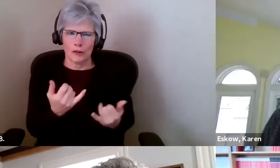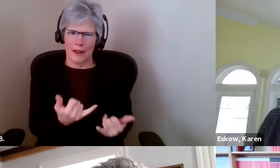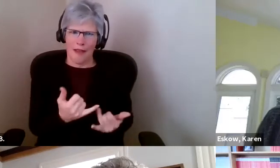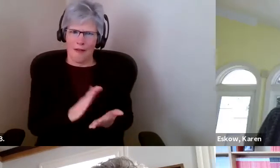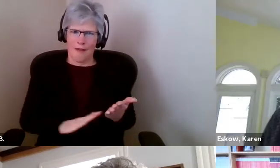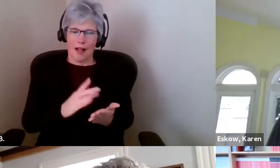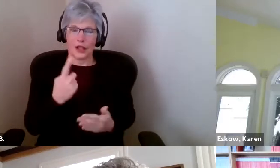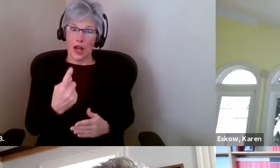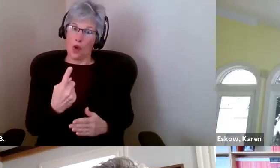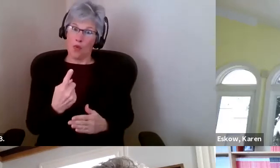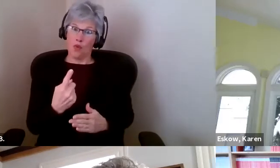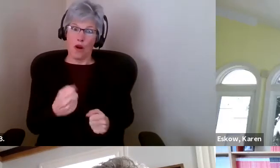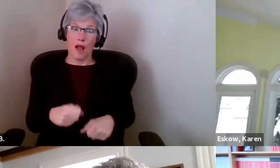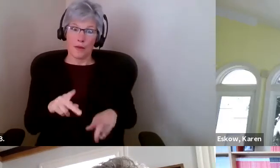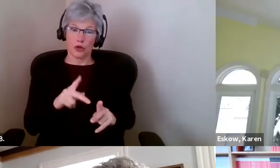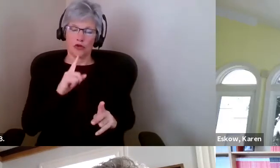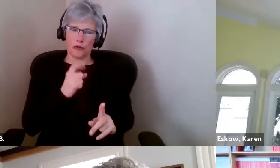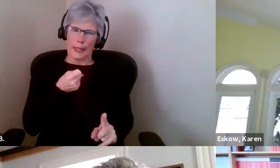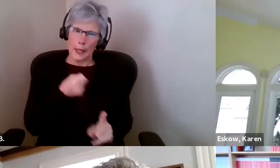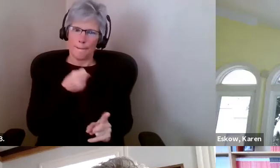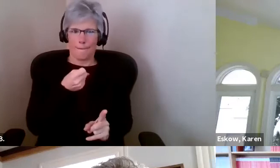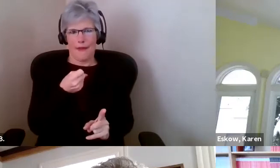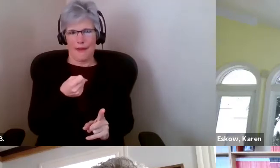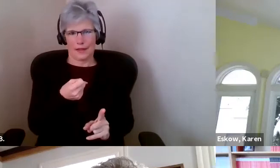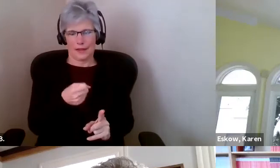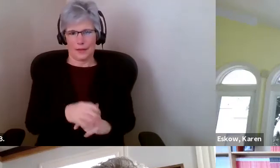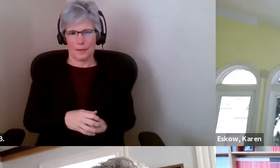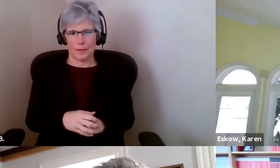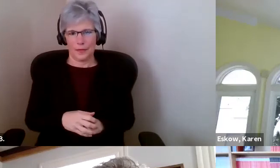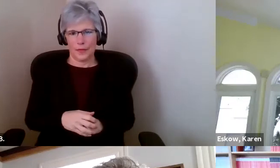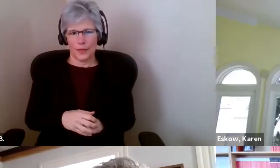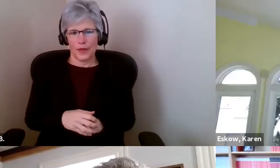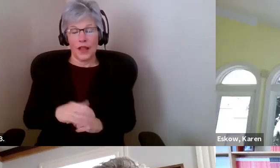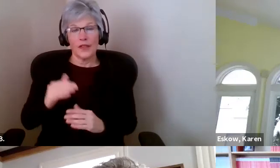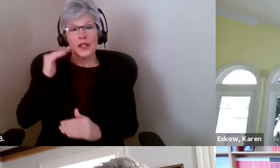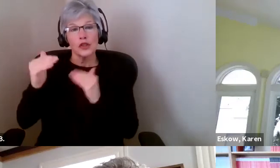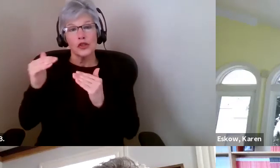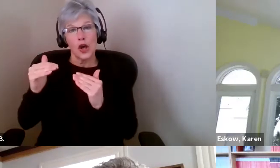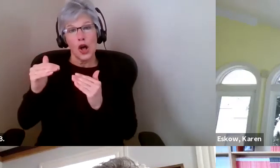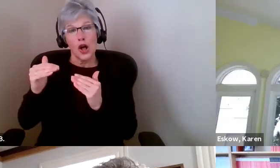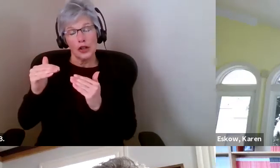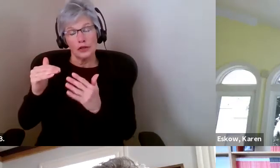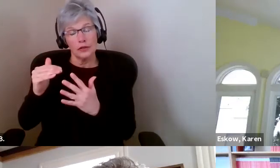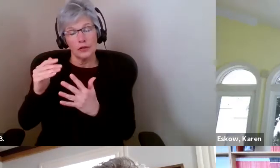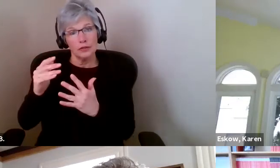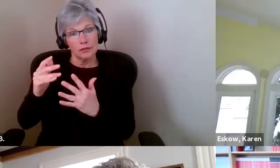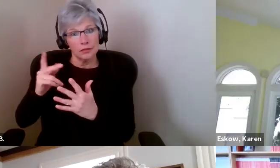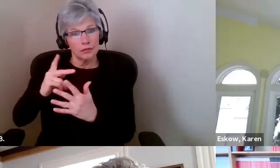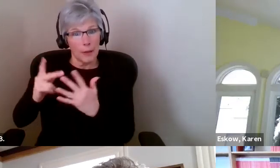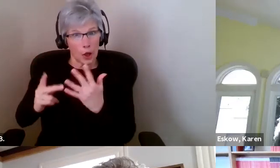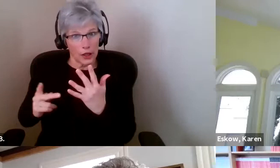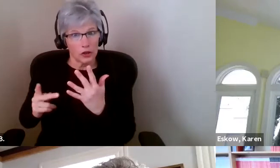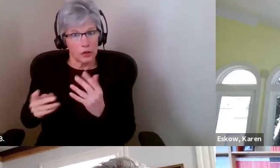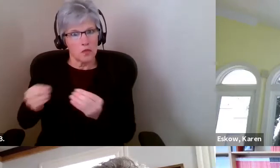the percentage of the population, adult population, increasingly having a bachelor's degree, we need to think,